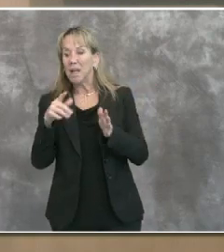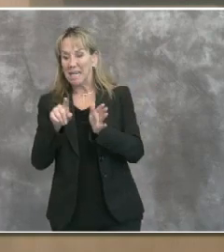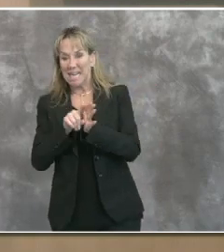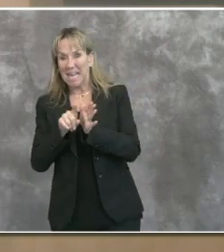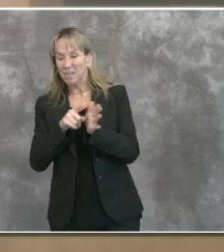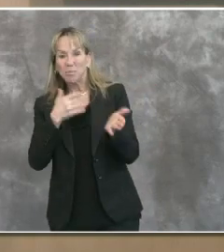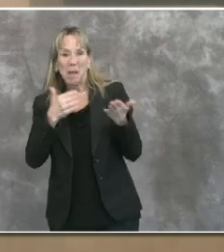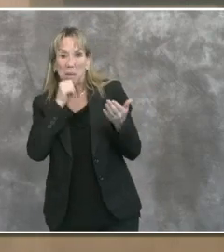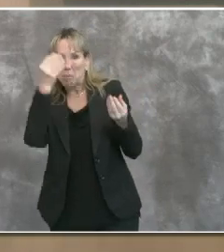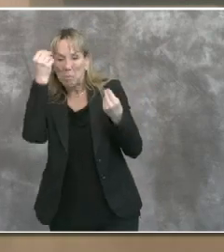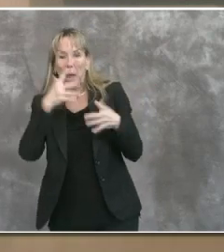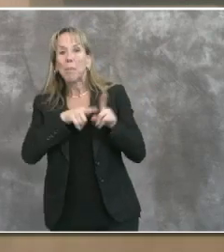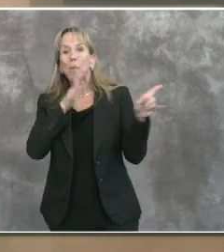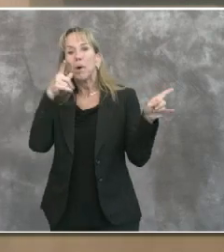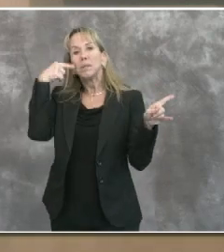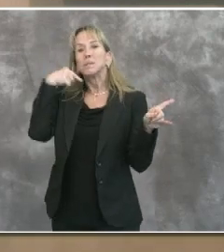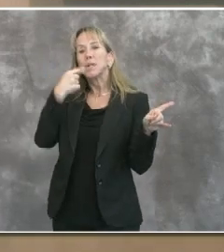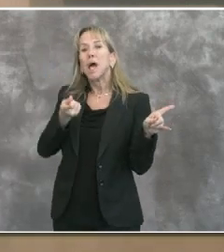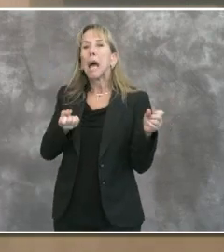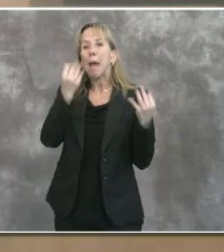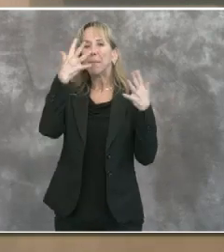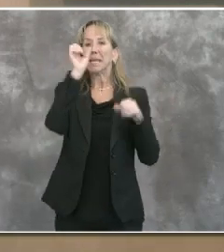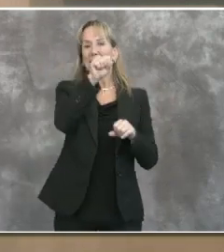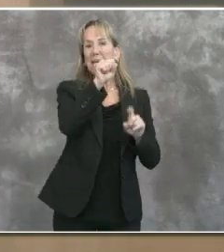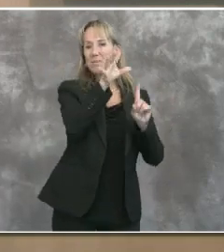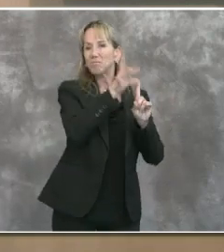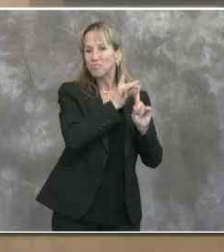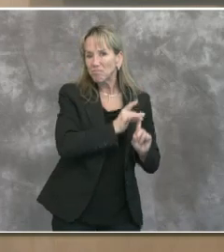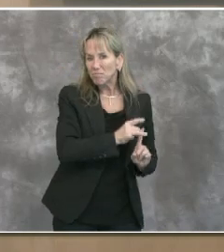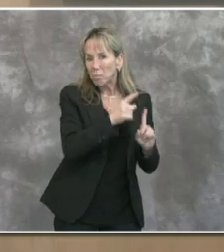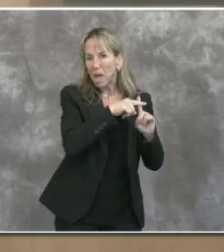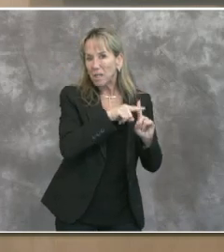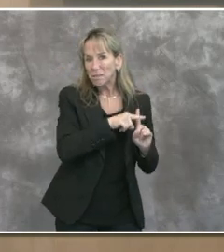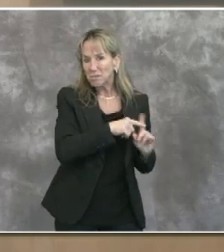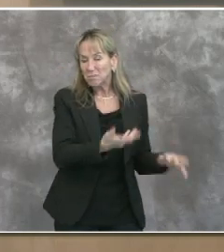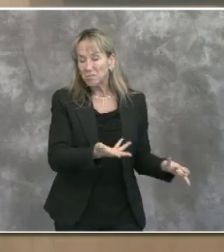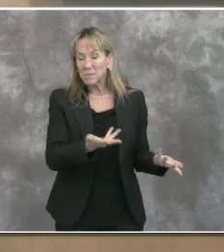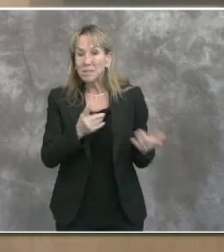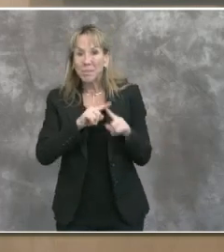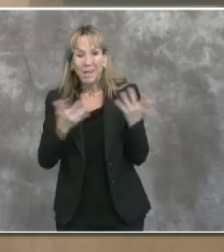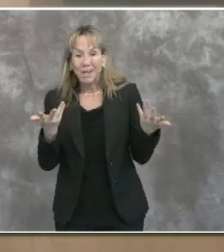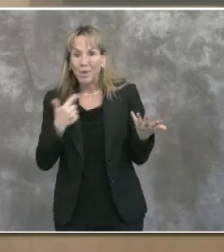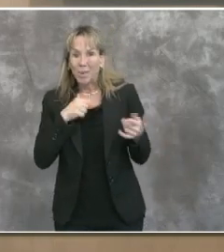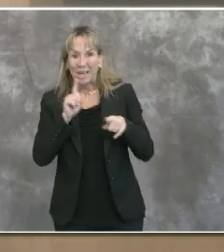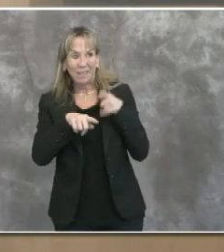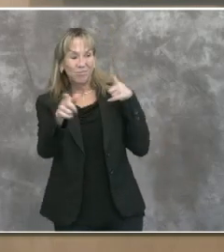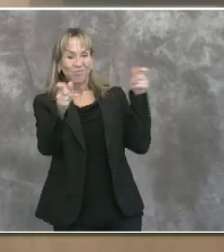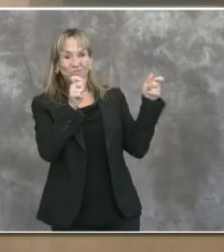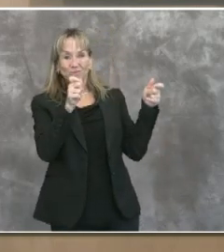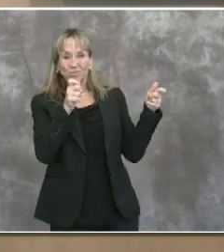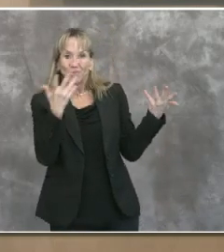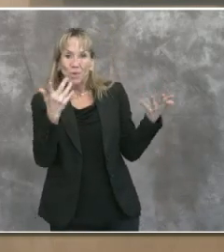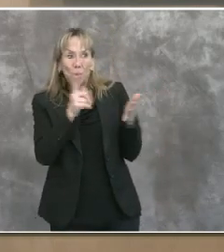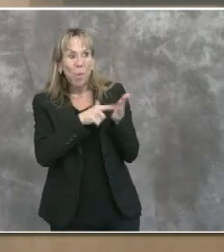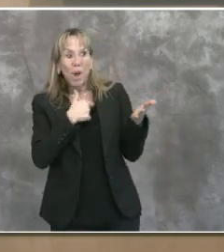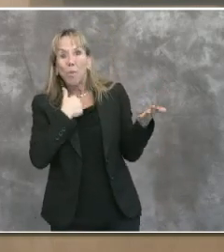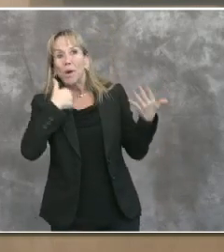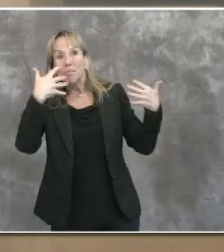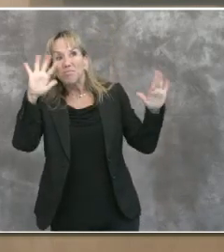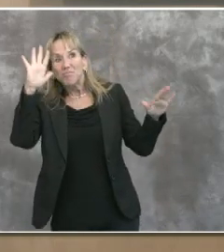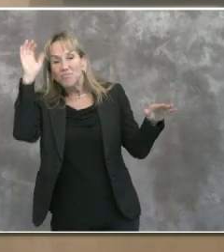So even though they are supposed to do that reporting, we can only get what we get, and we don't know what we don't know.